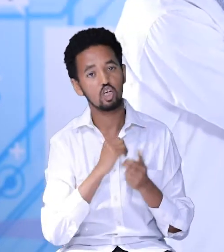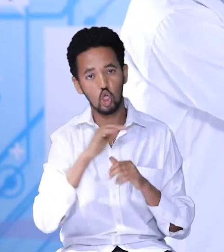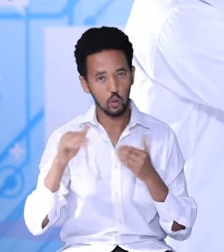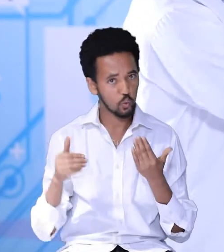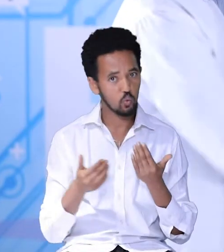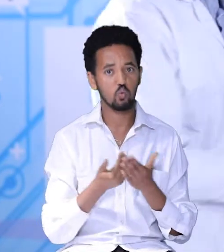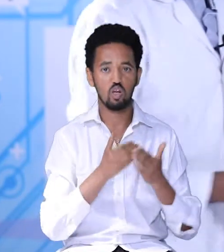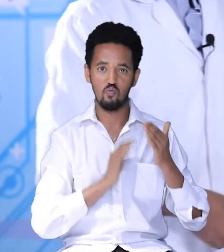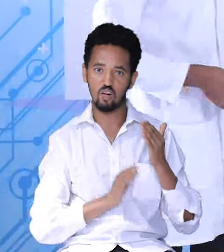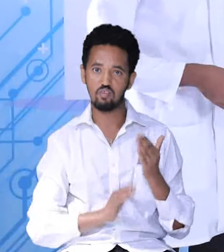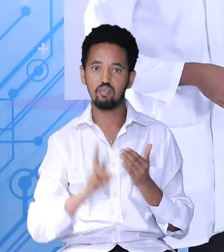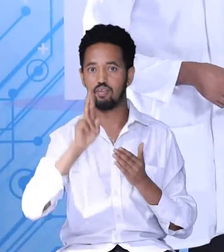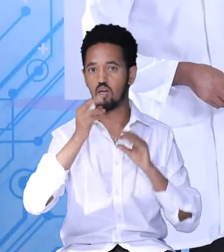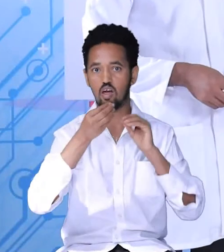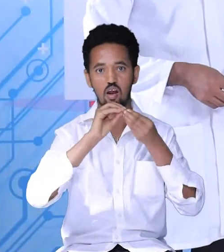total fertility rate.